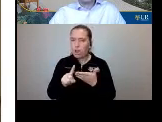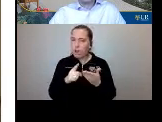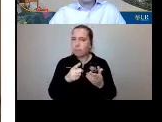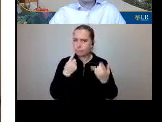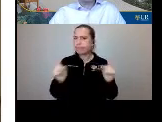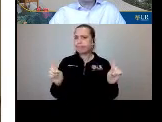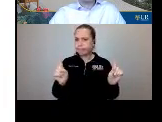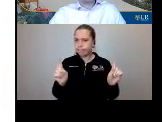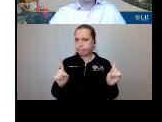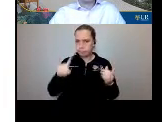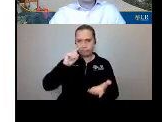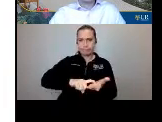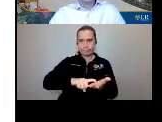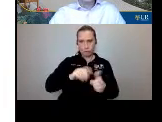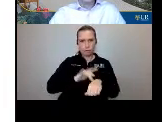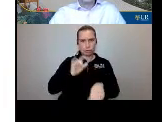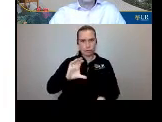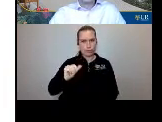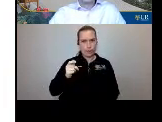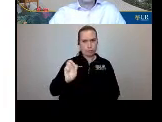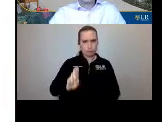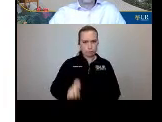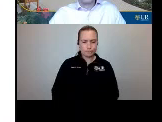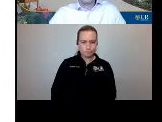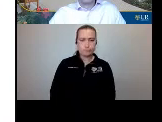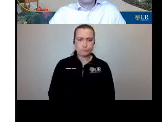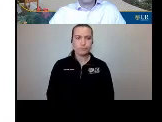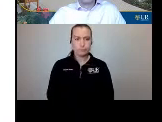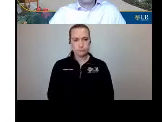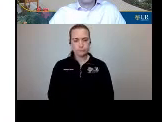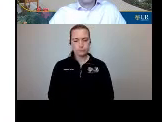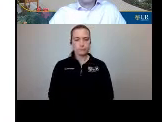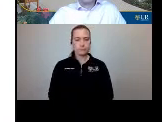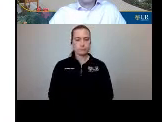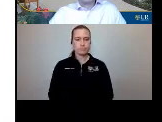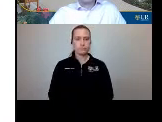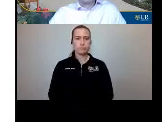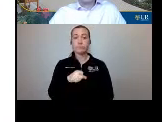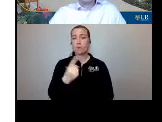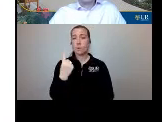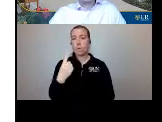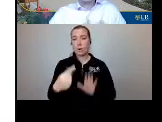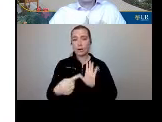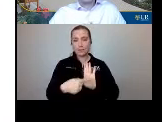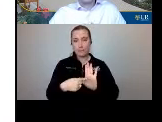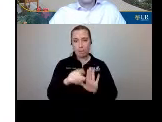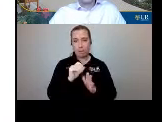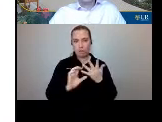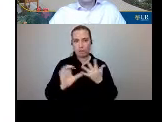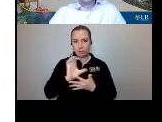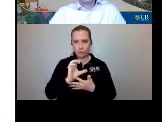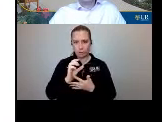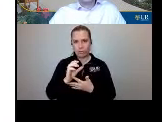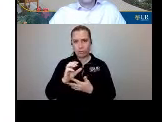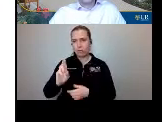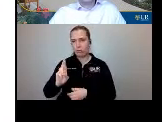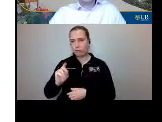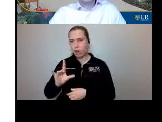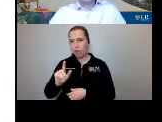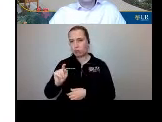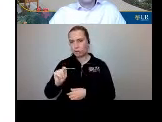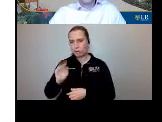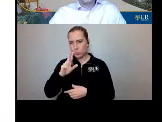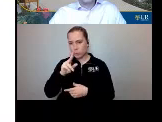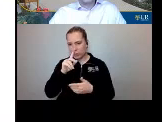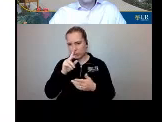cancer mortality. Here's just an example of the criteria that a radiologist used to interpret the study. Now, this is beyond the